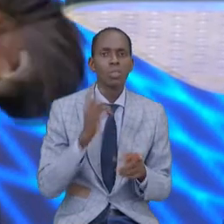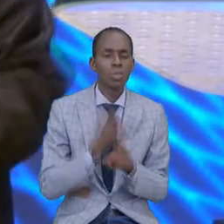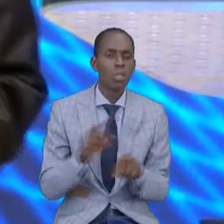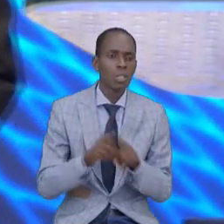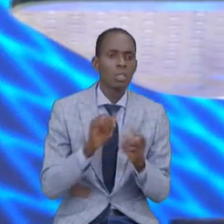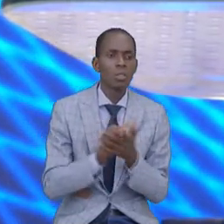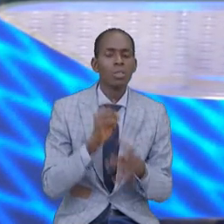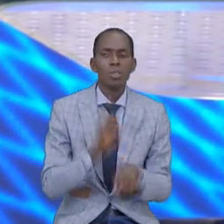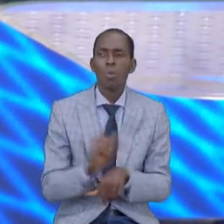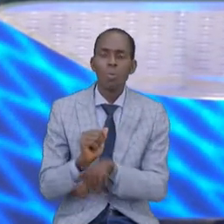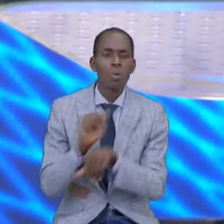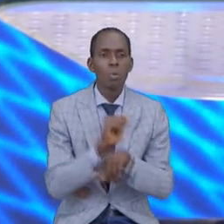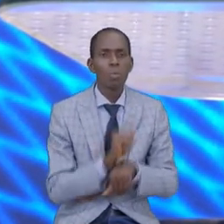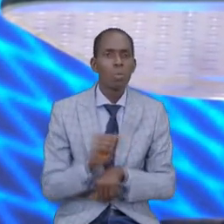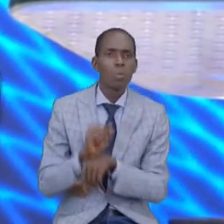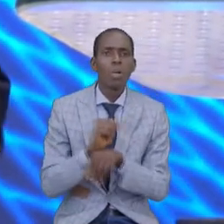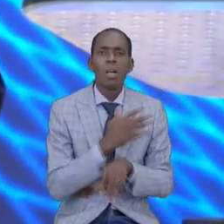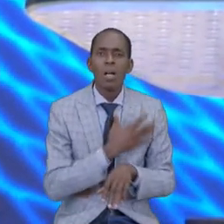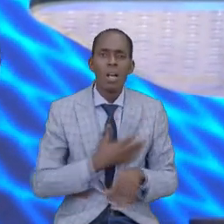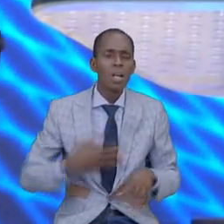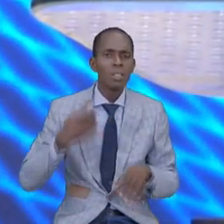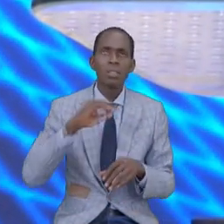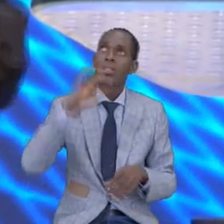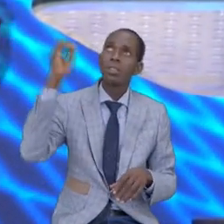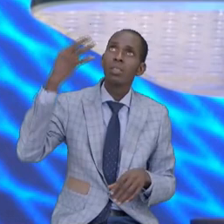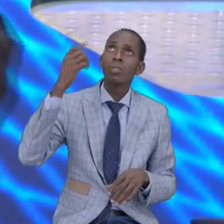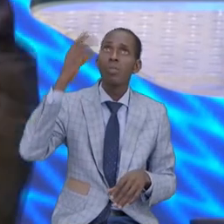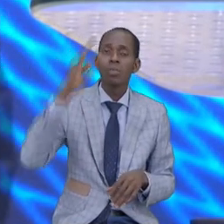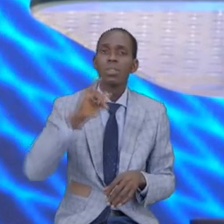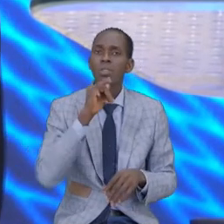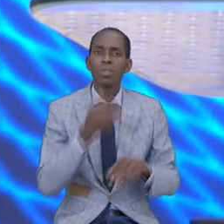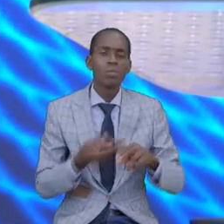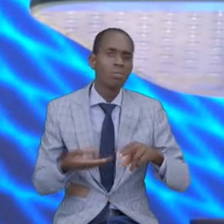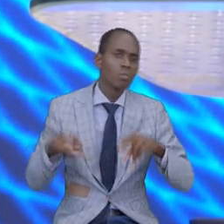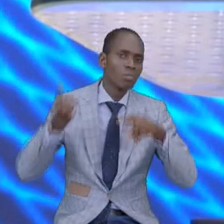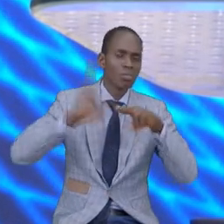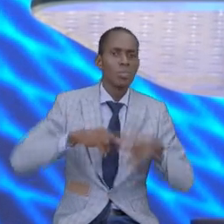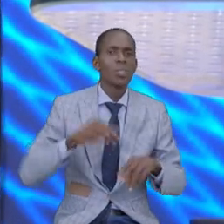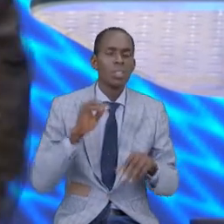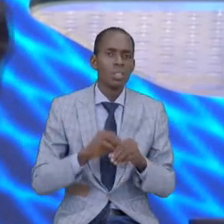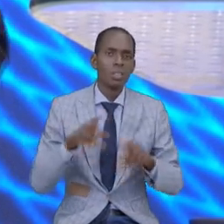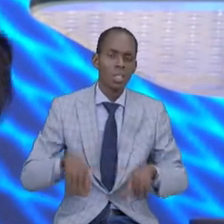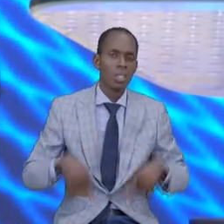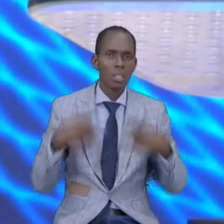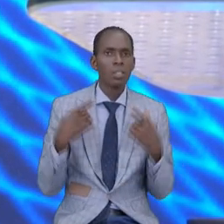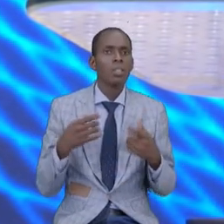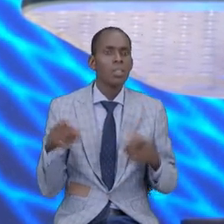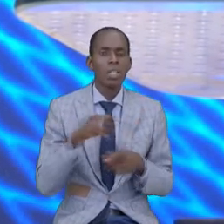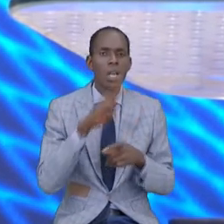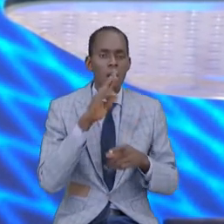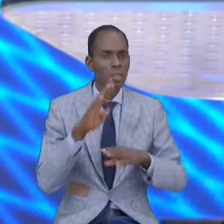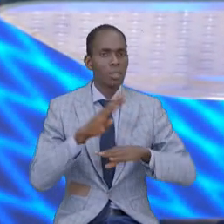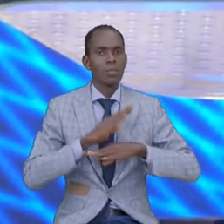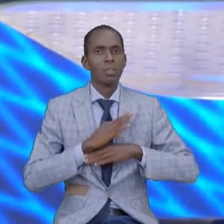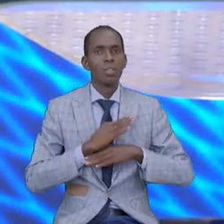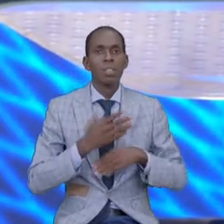and walk and walk, and the grace of God is not increasing, multiplying in their lives. They're satisfied. And then